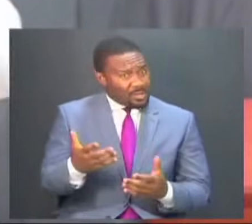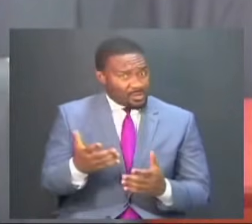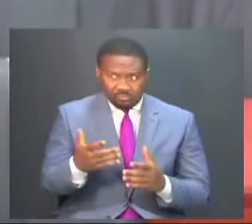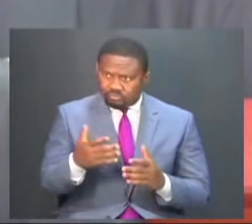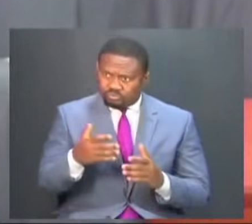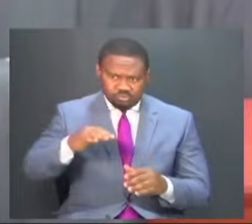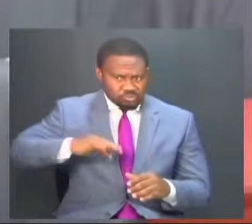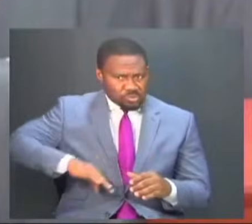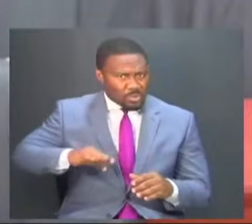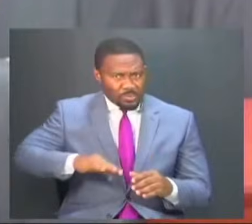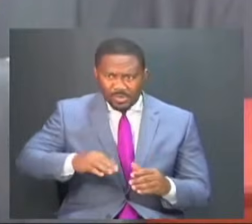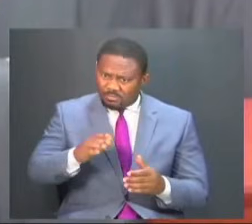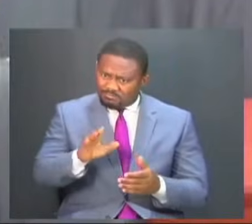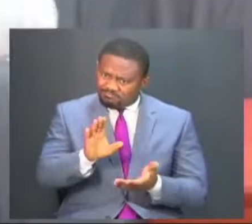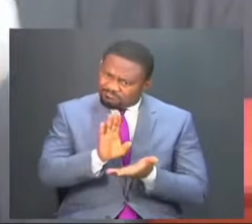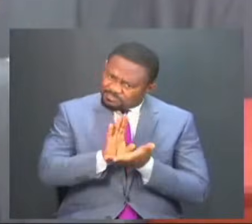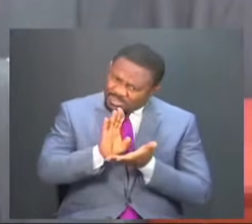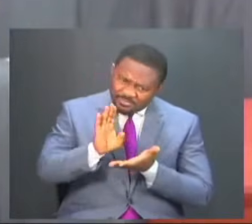without paying